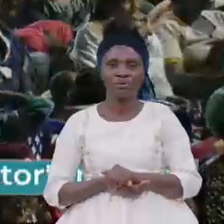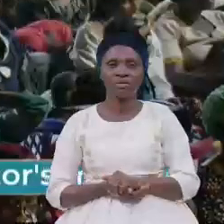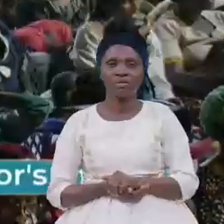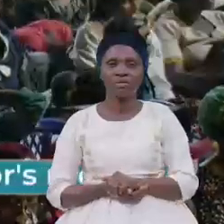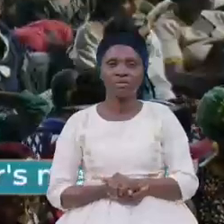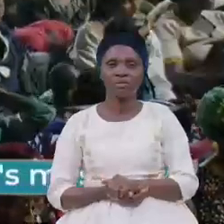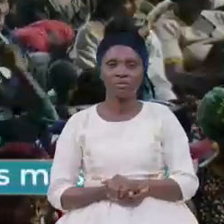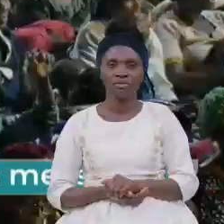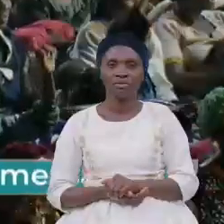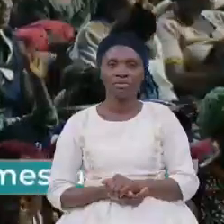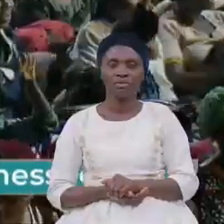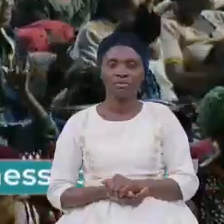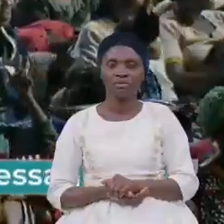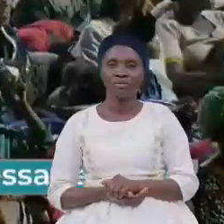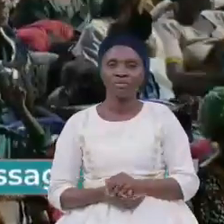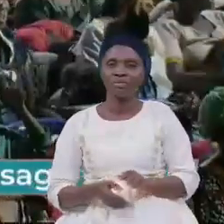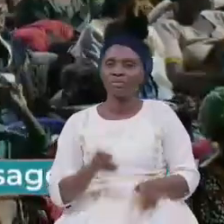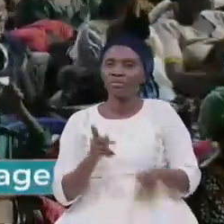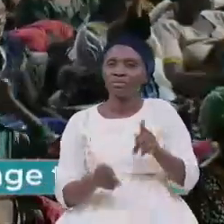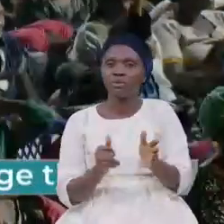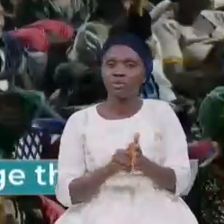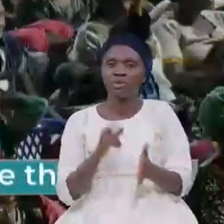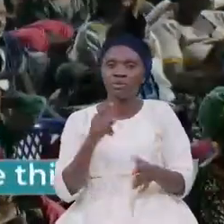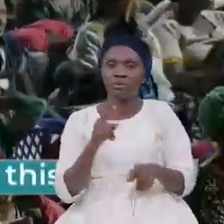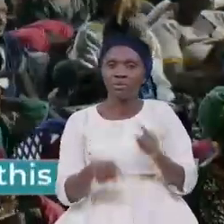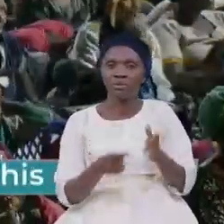Those who cannot write, assist them.